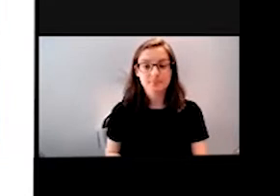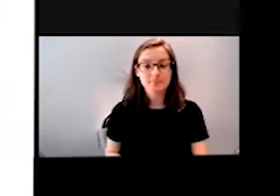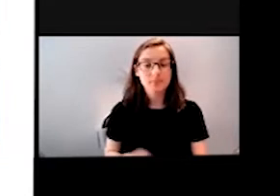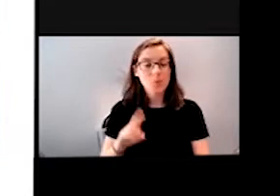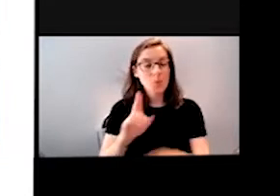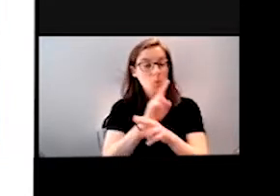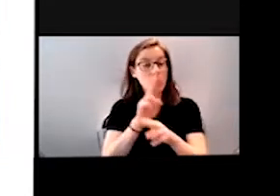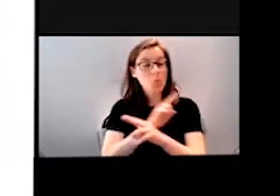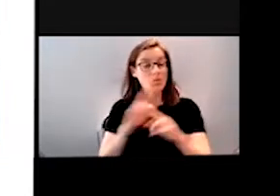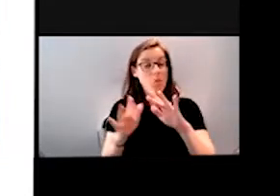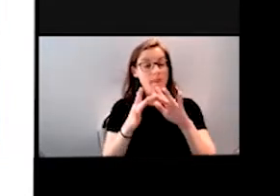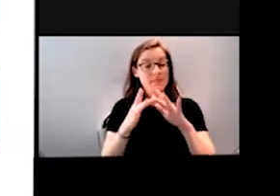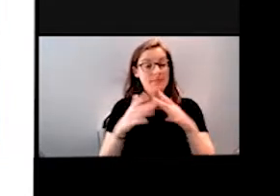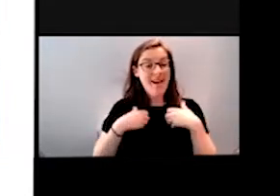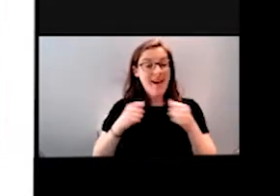Connector.